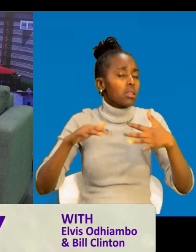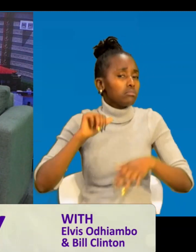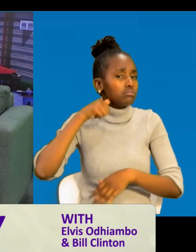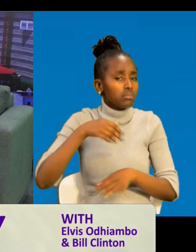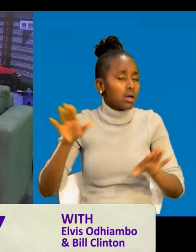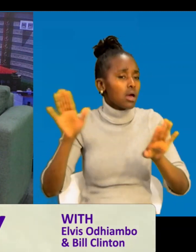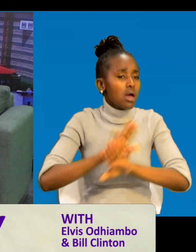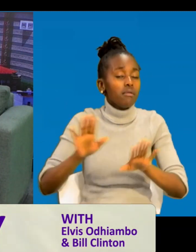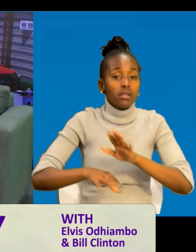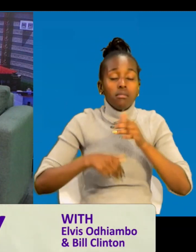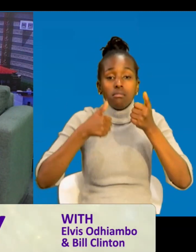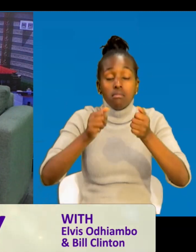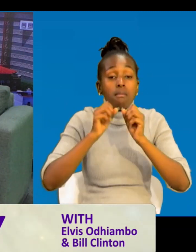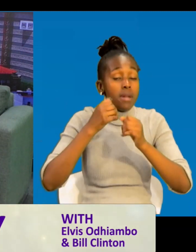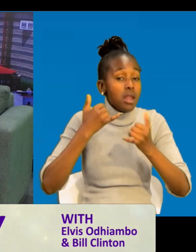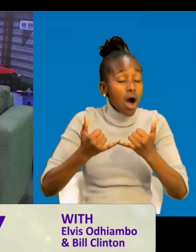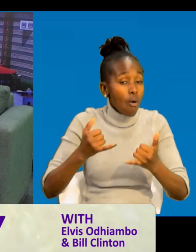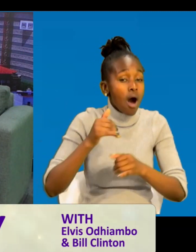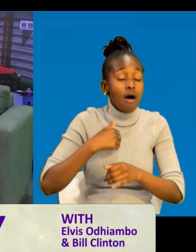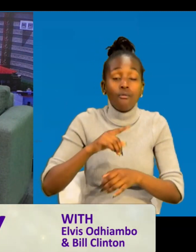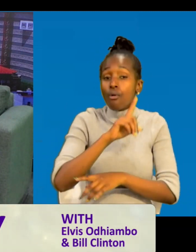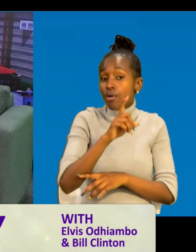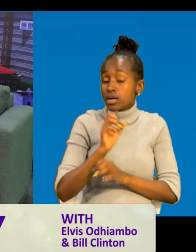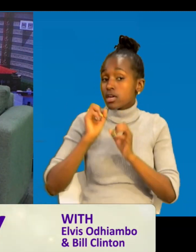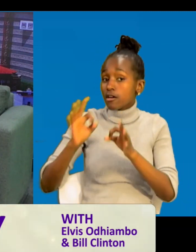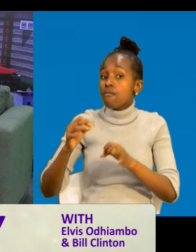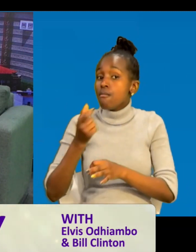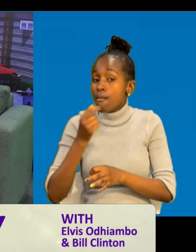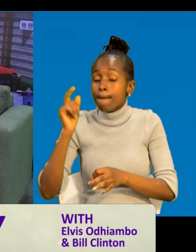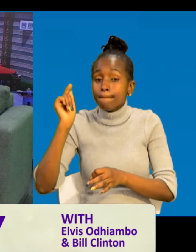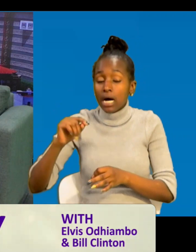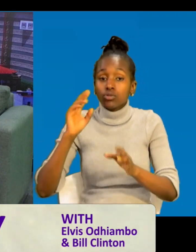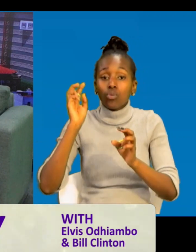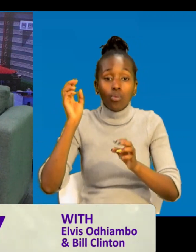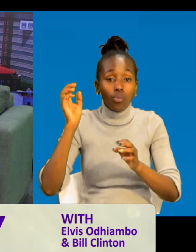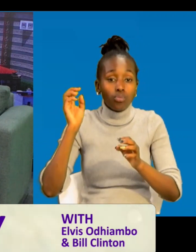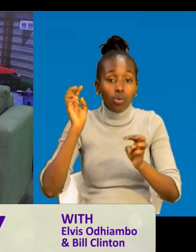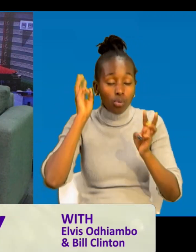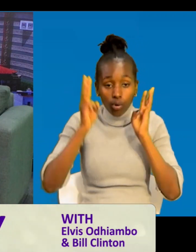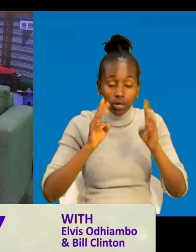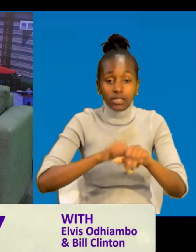good for them. Should Gor Mahia be worried, when they play against Moranga Seals?